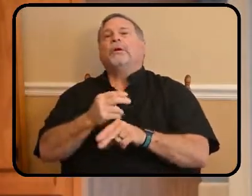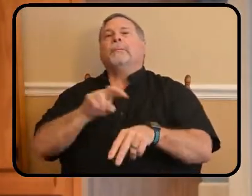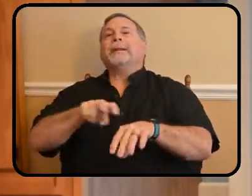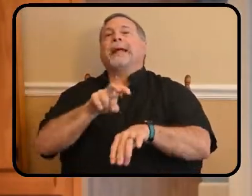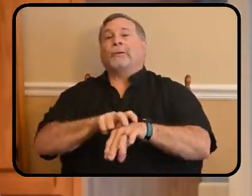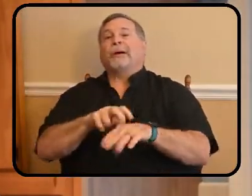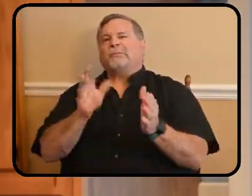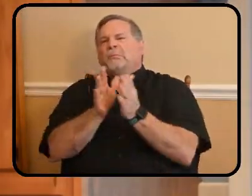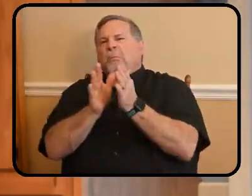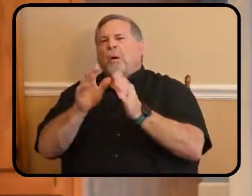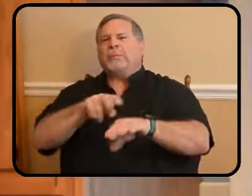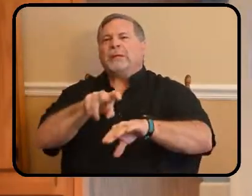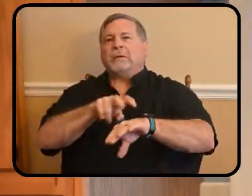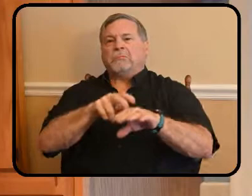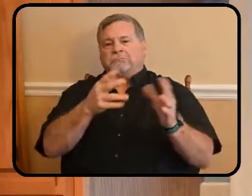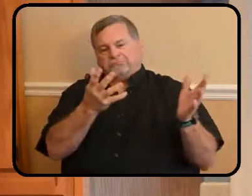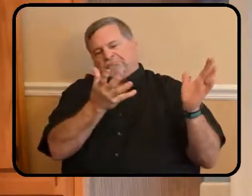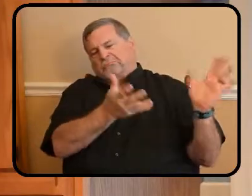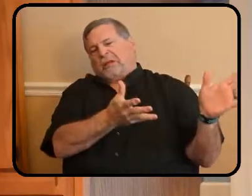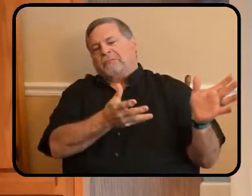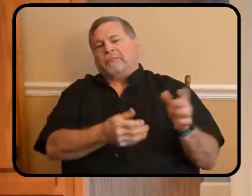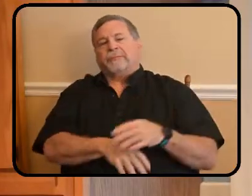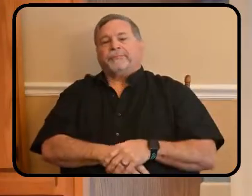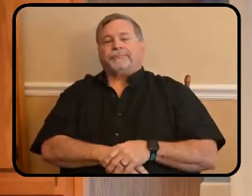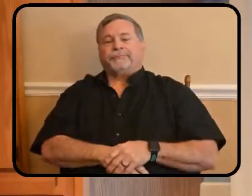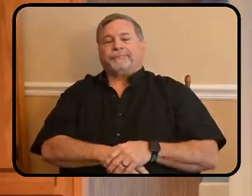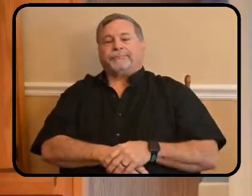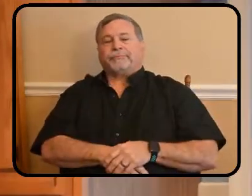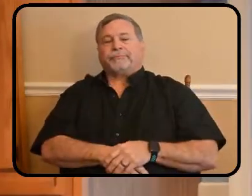small potatoes left over.